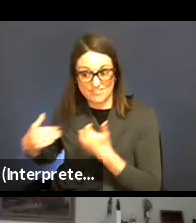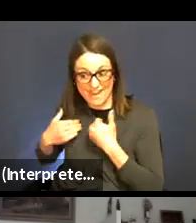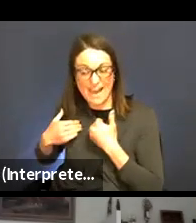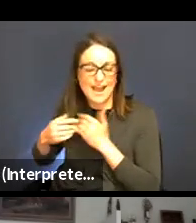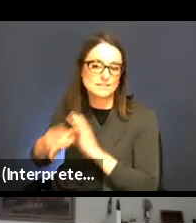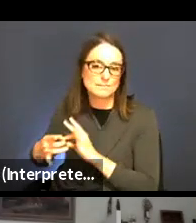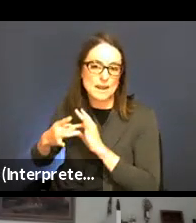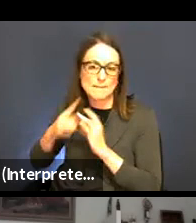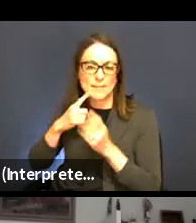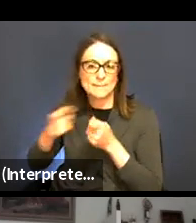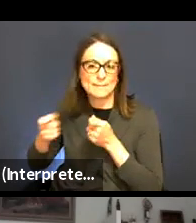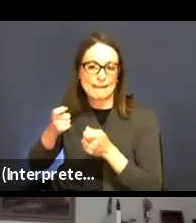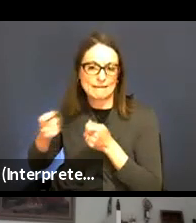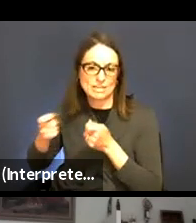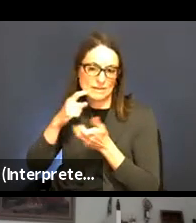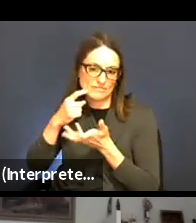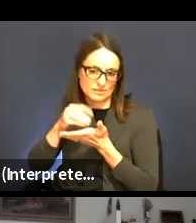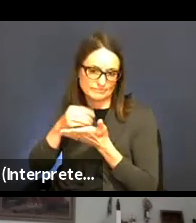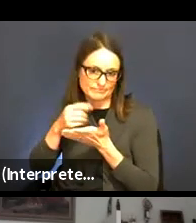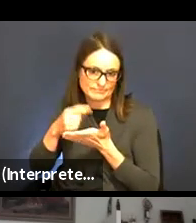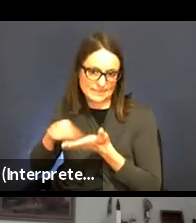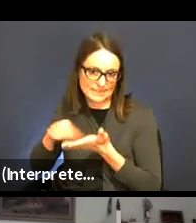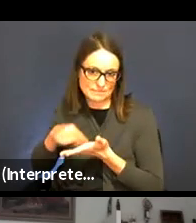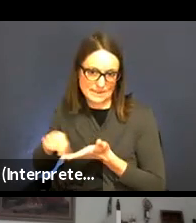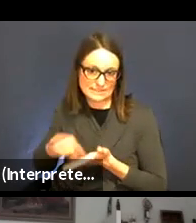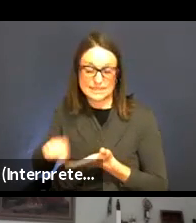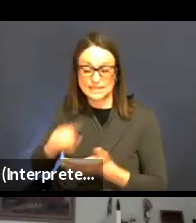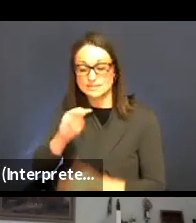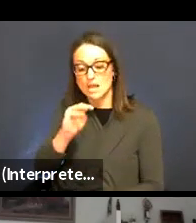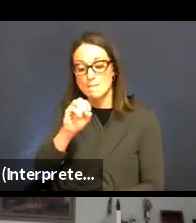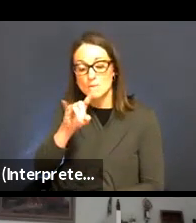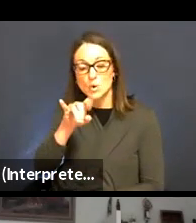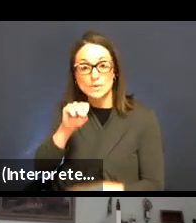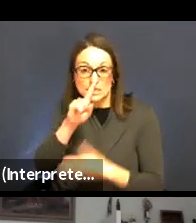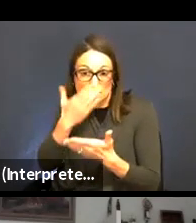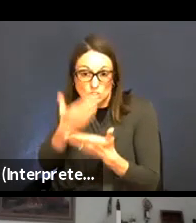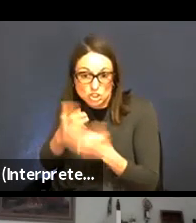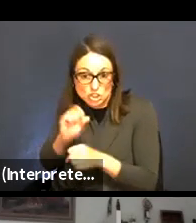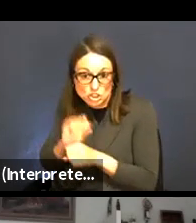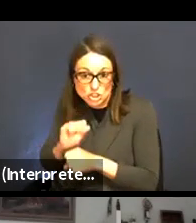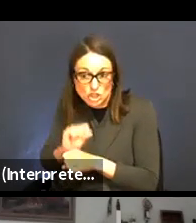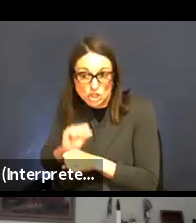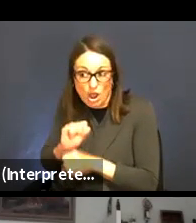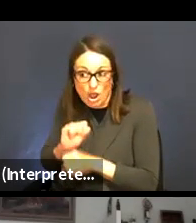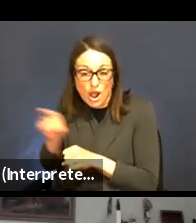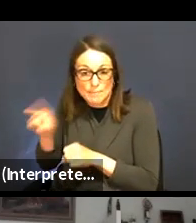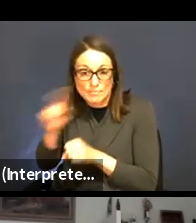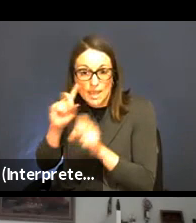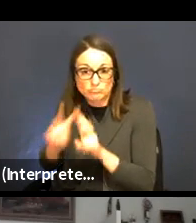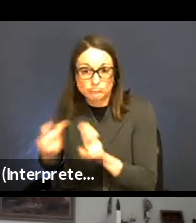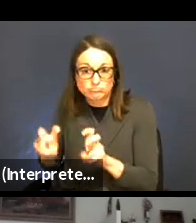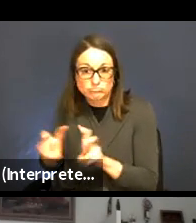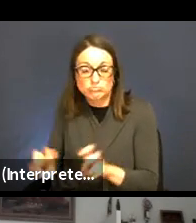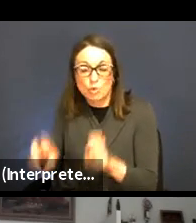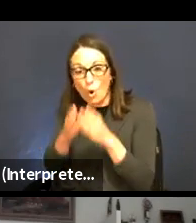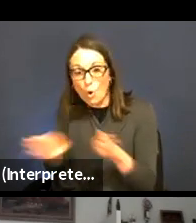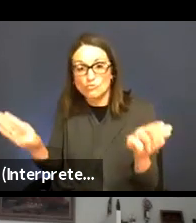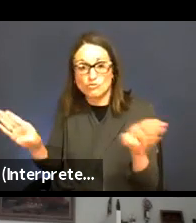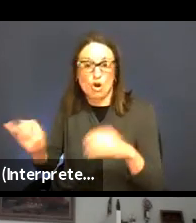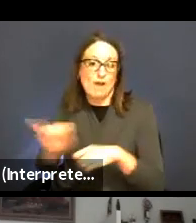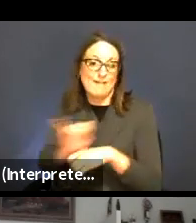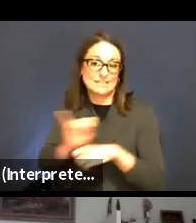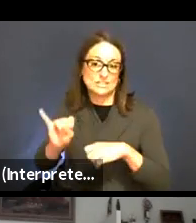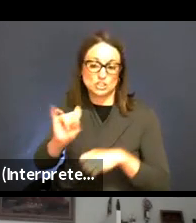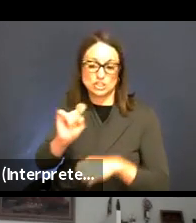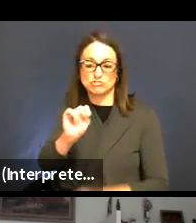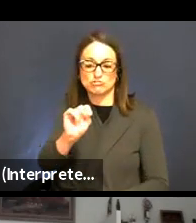think Moody's has done a good job of looking at sort of overall industry trends.